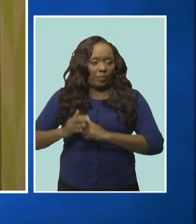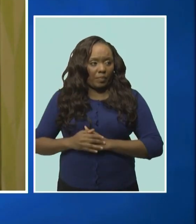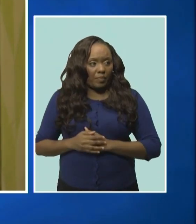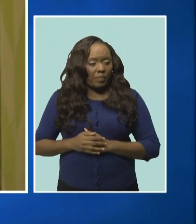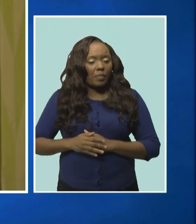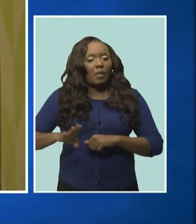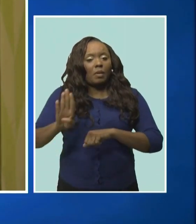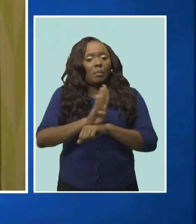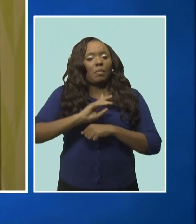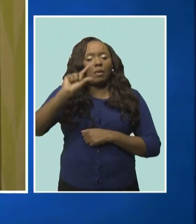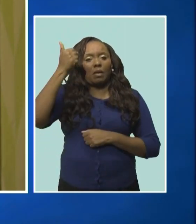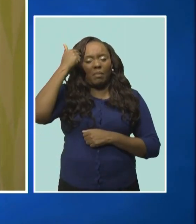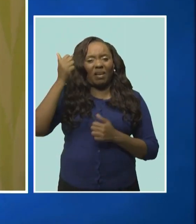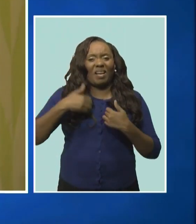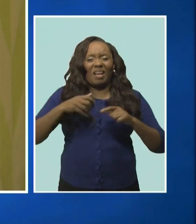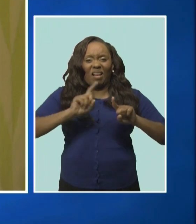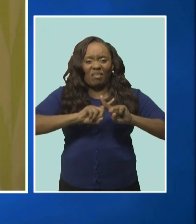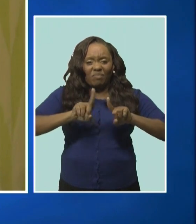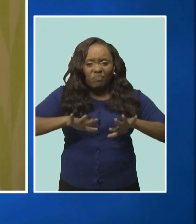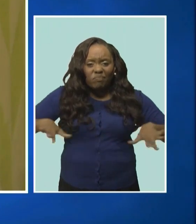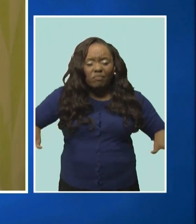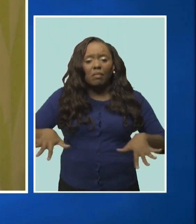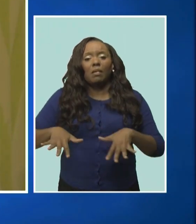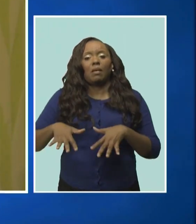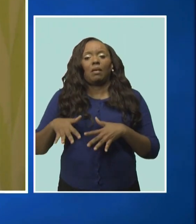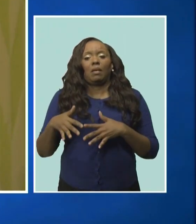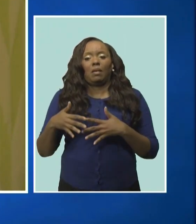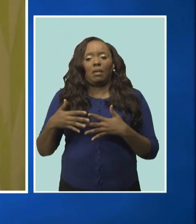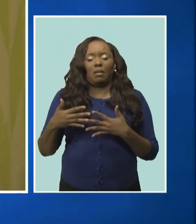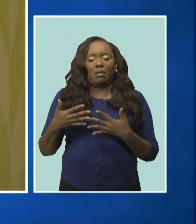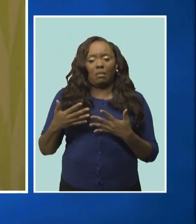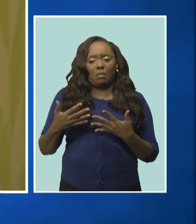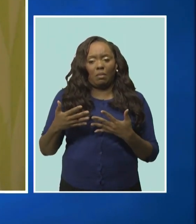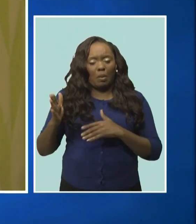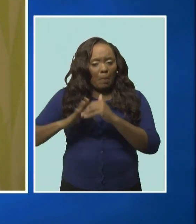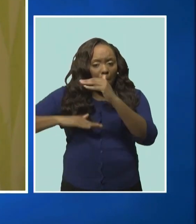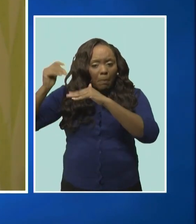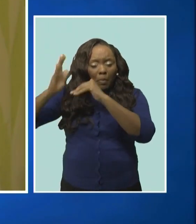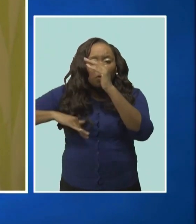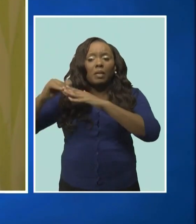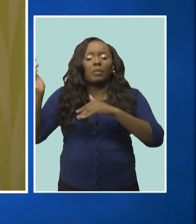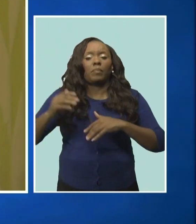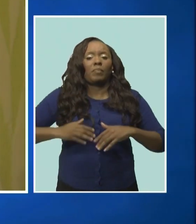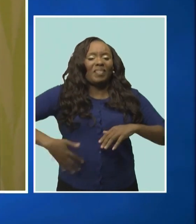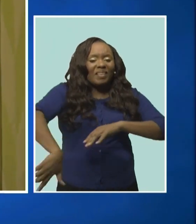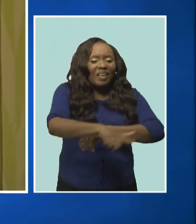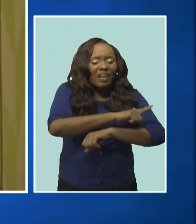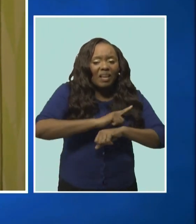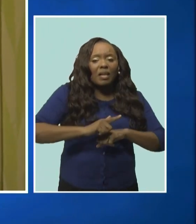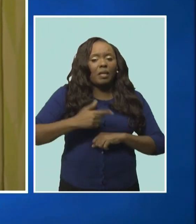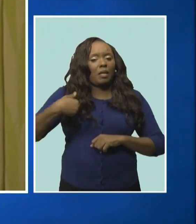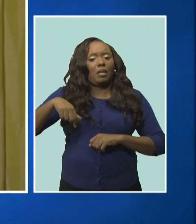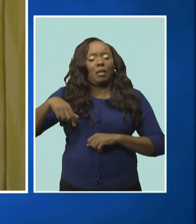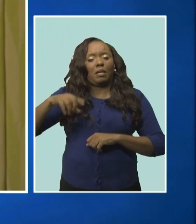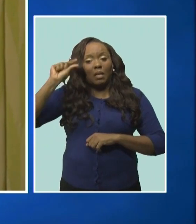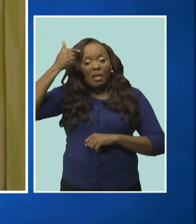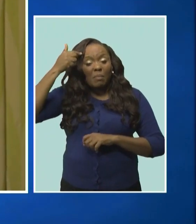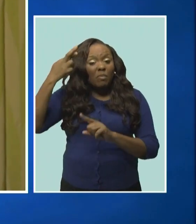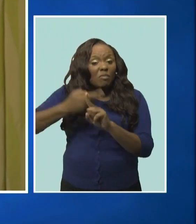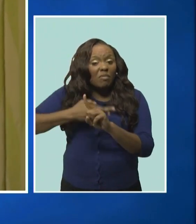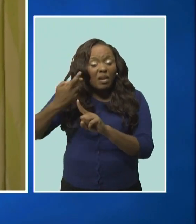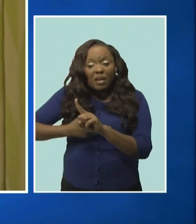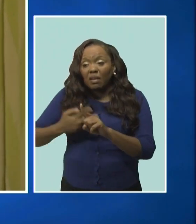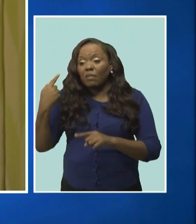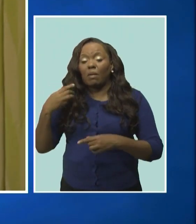a varied portfolio of properties, both owned and leased, which provide office,